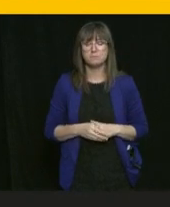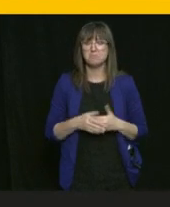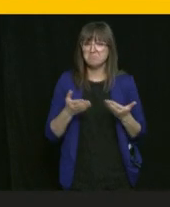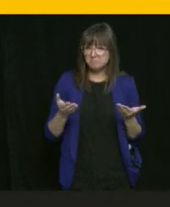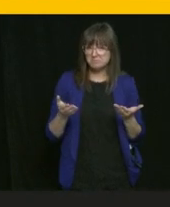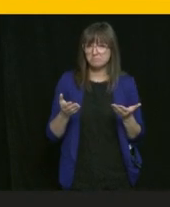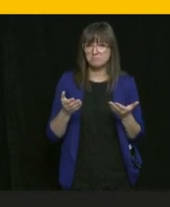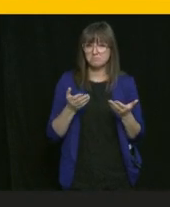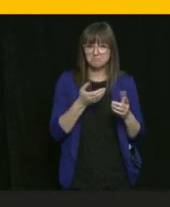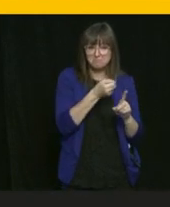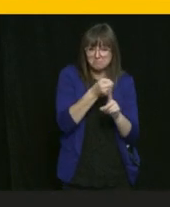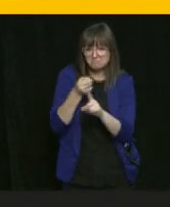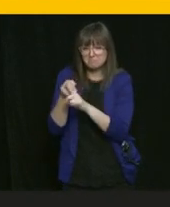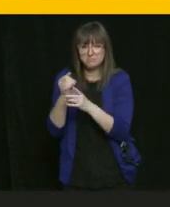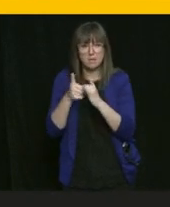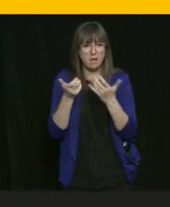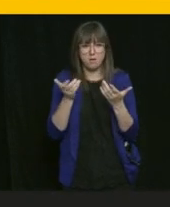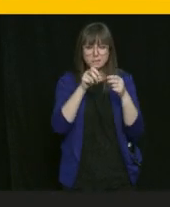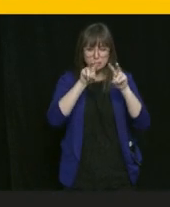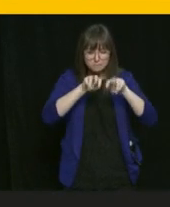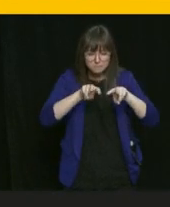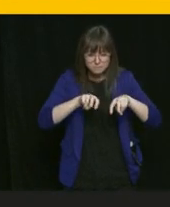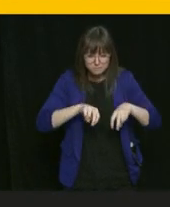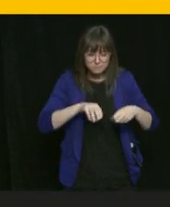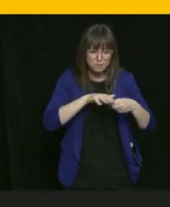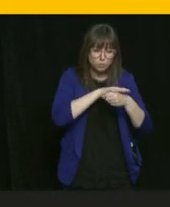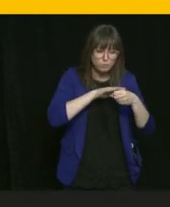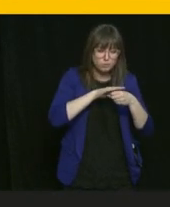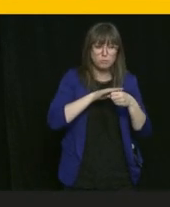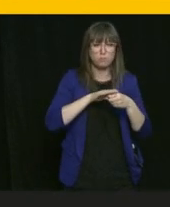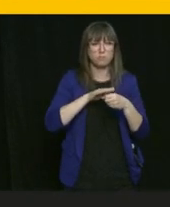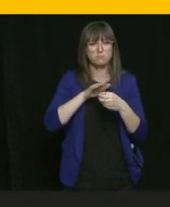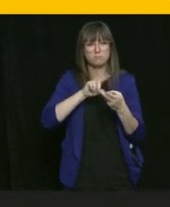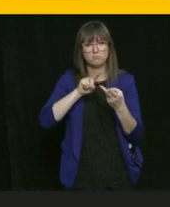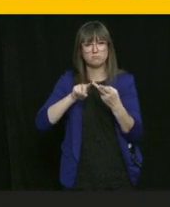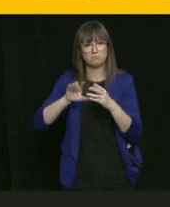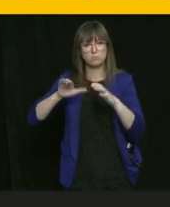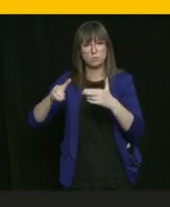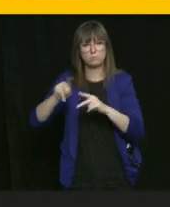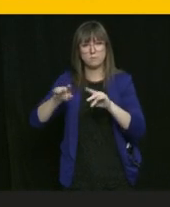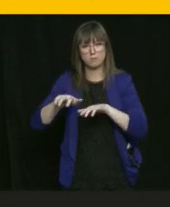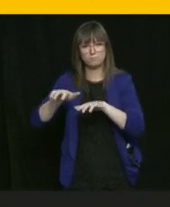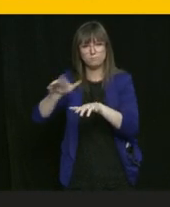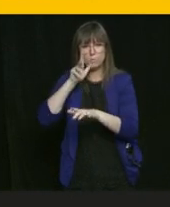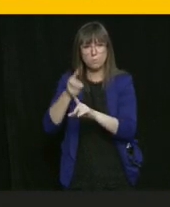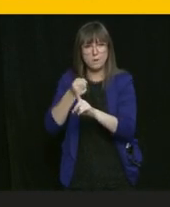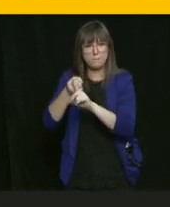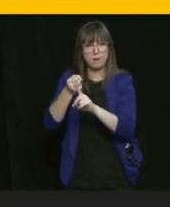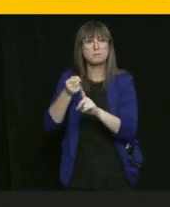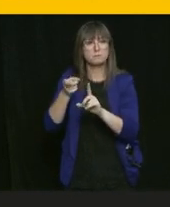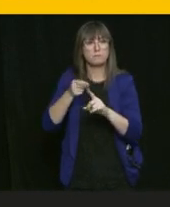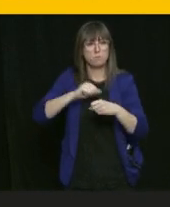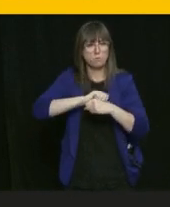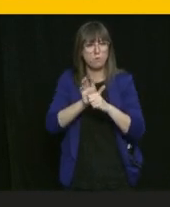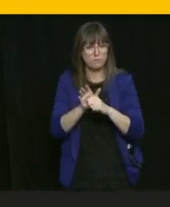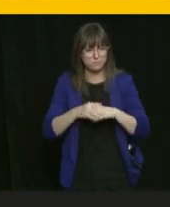how that impacts the national pandemic picture. And demographic epidemiology of COVID-19 in